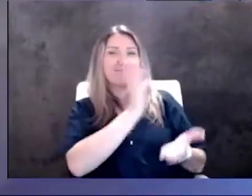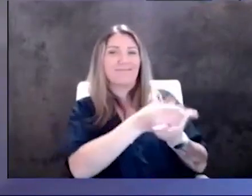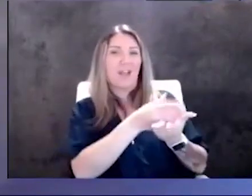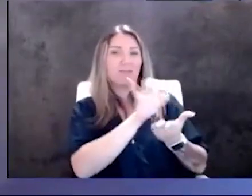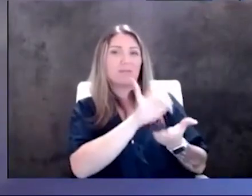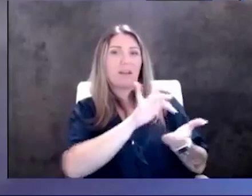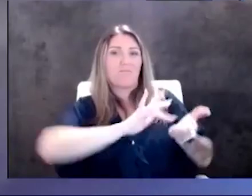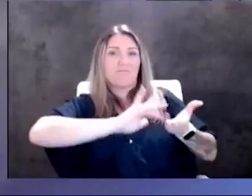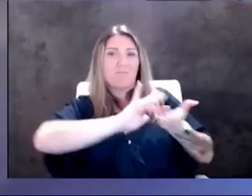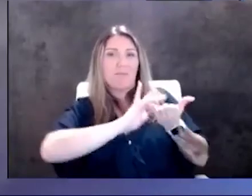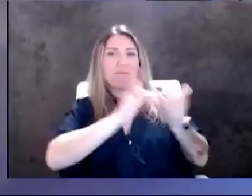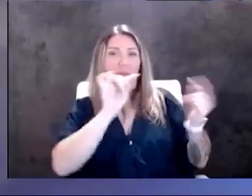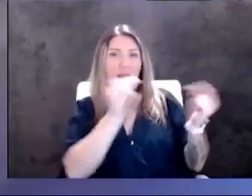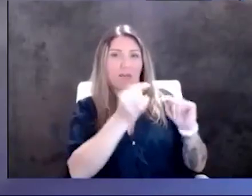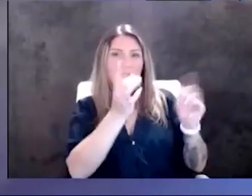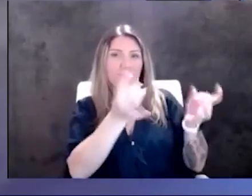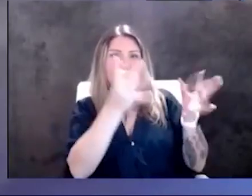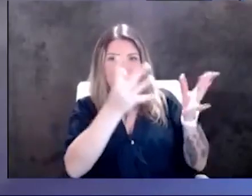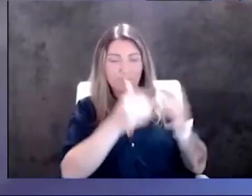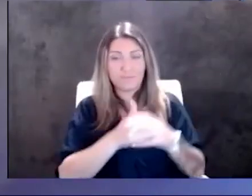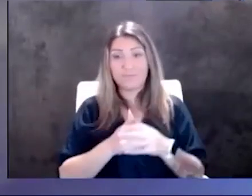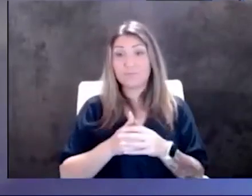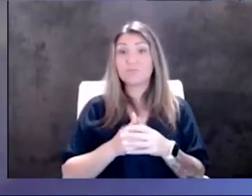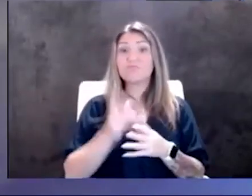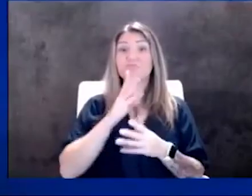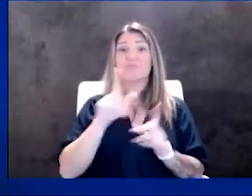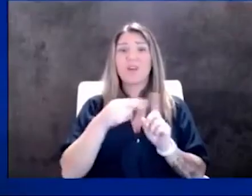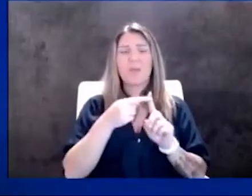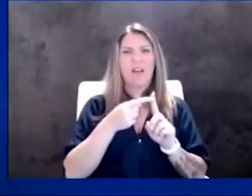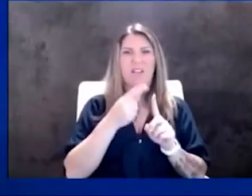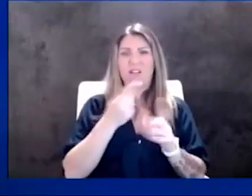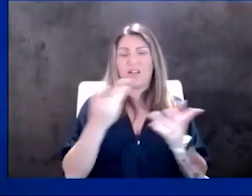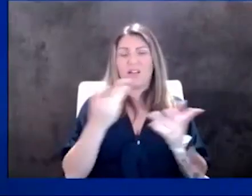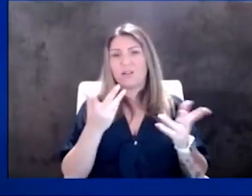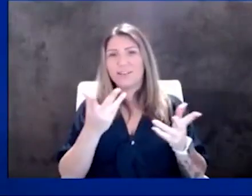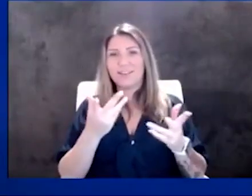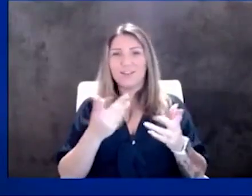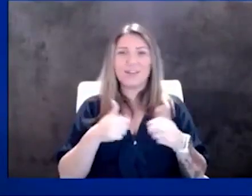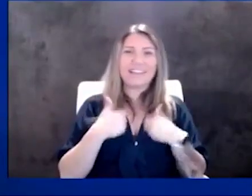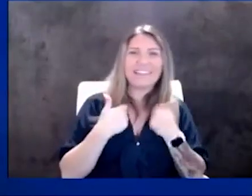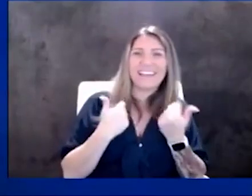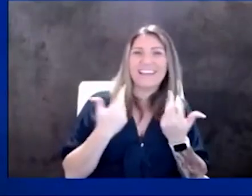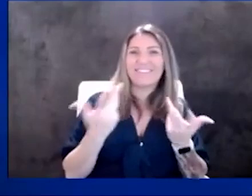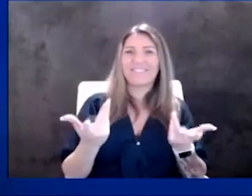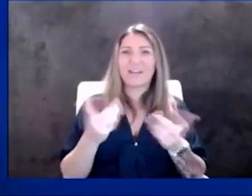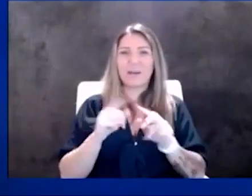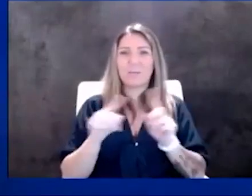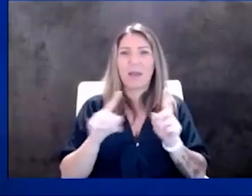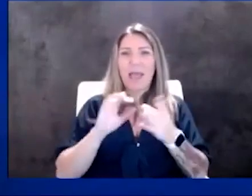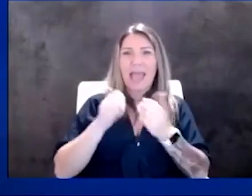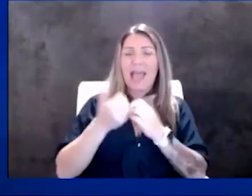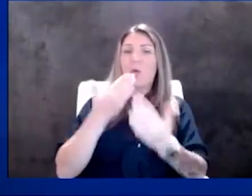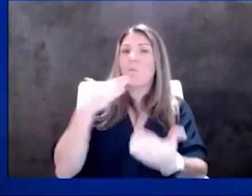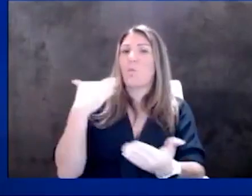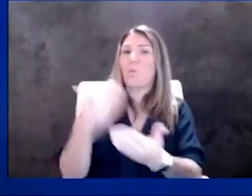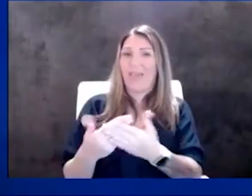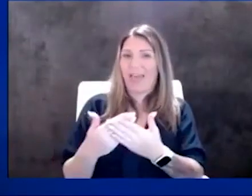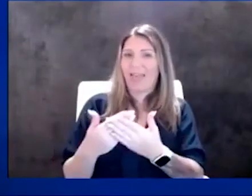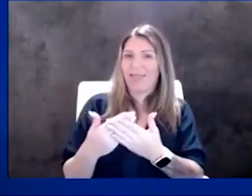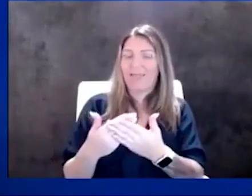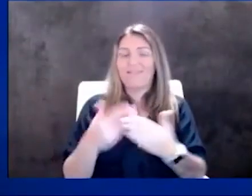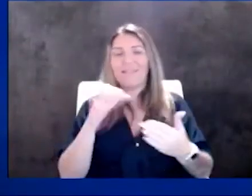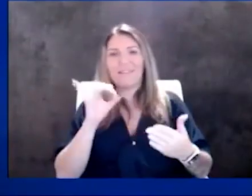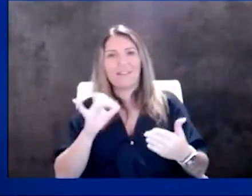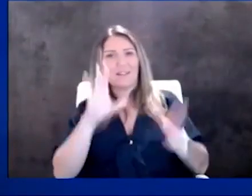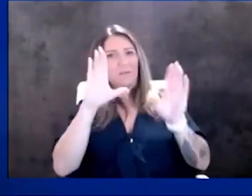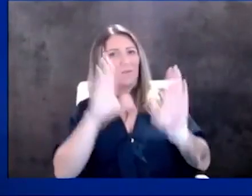things we don't talk about enough, we talk about how long you live lots, but we don't spend as much time talking about how well you live. Mm-hmm. And I think some of the great work these guys are doing is